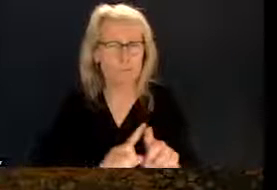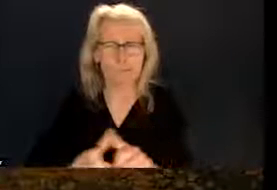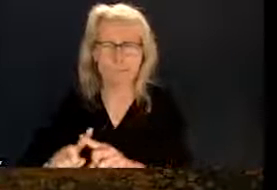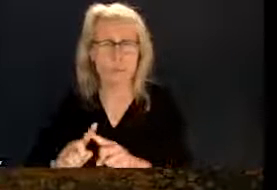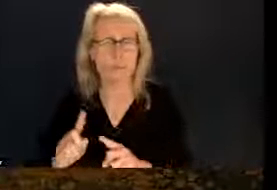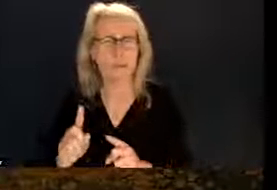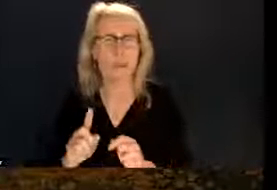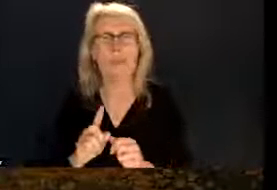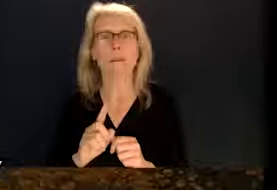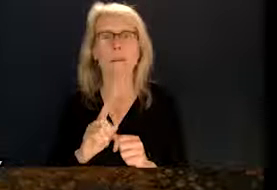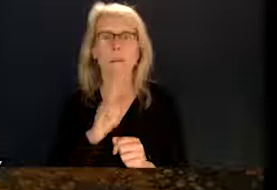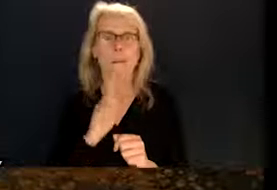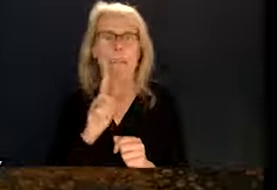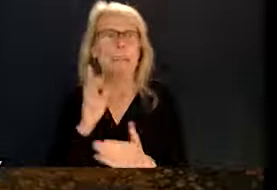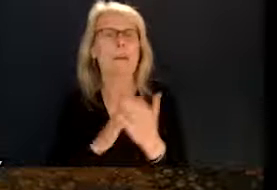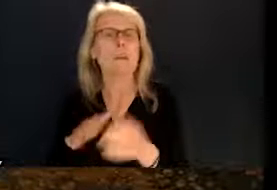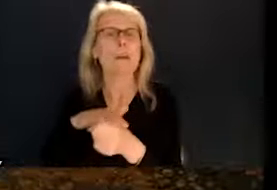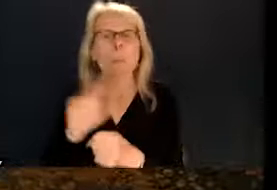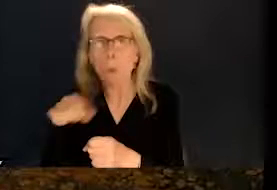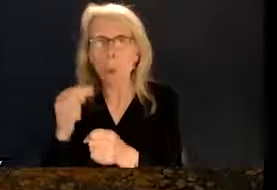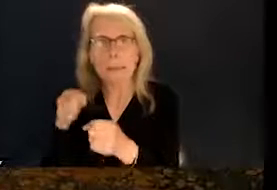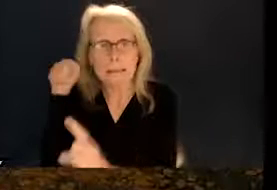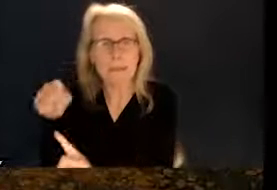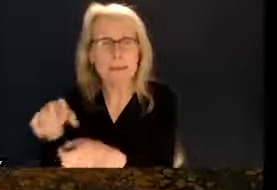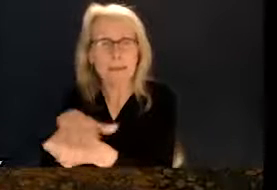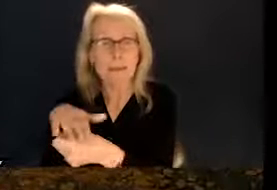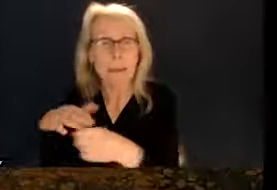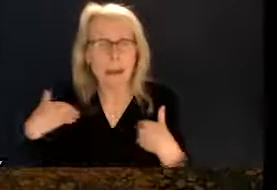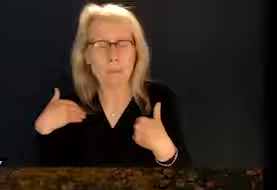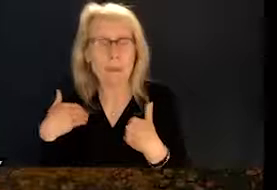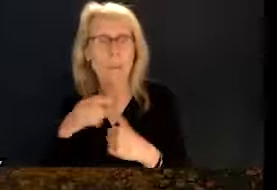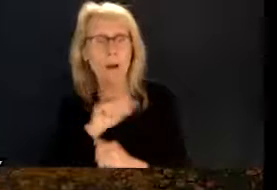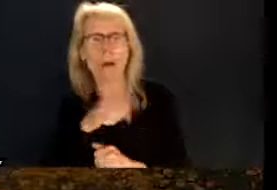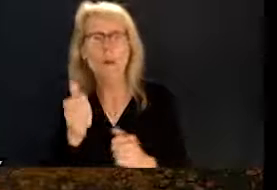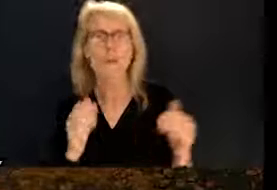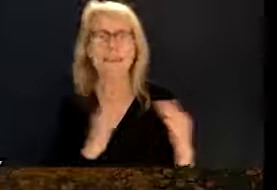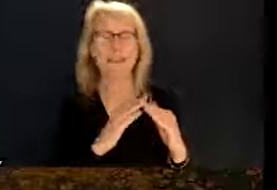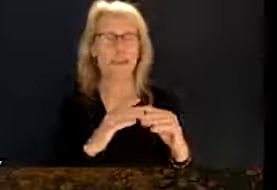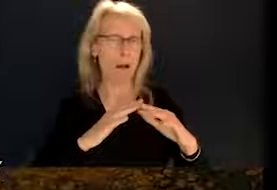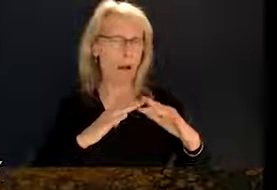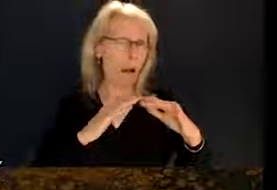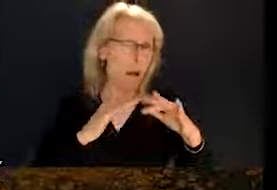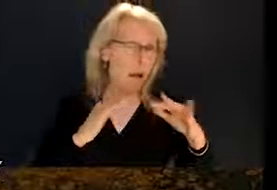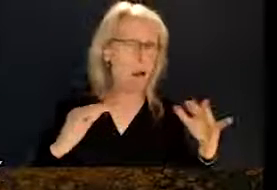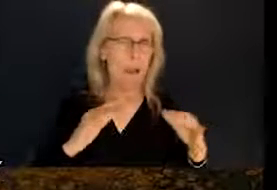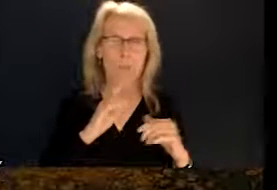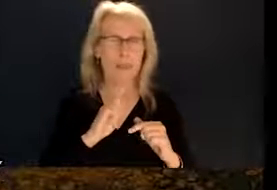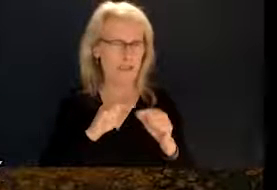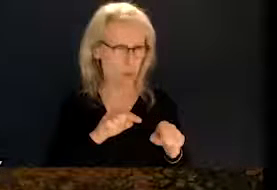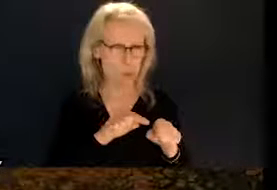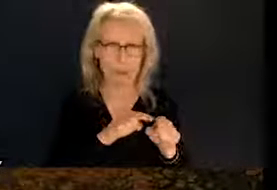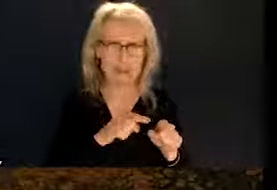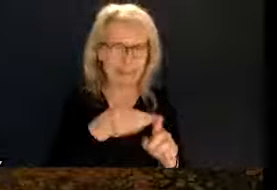rare species are only found in those certain areas. Many of these major cities harbor species that aren't found anywhere else